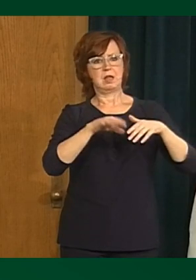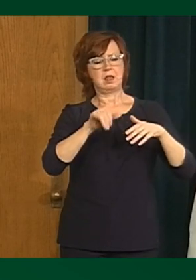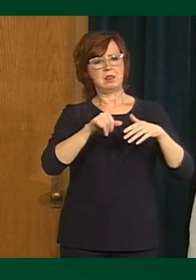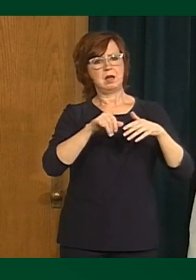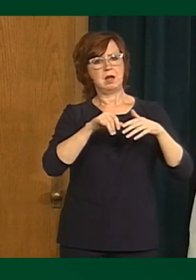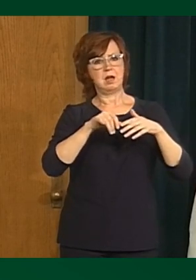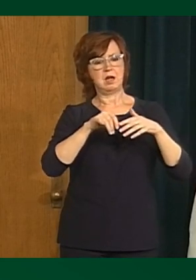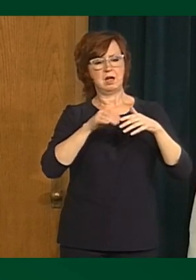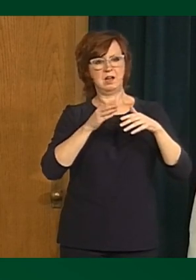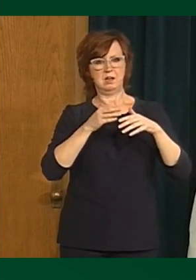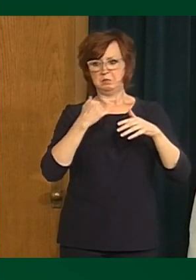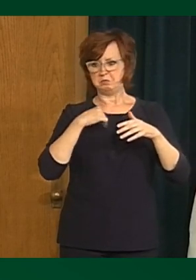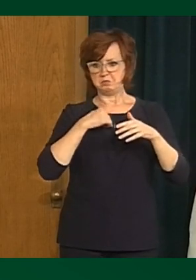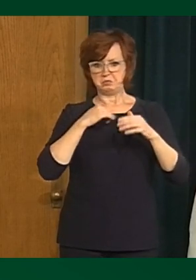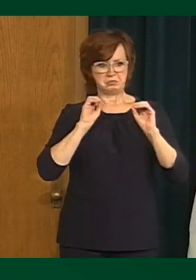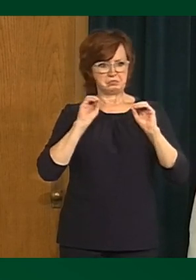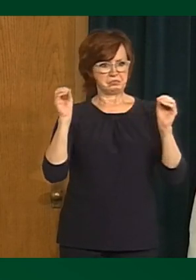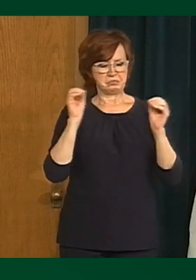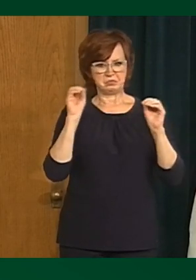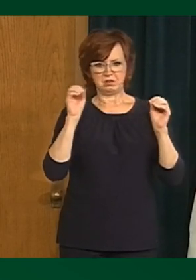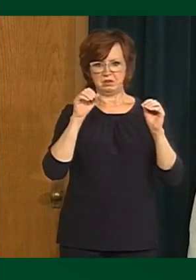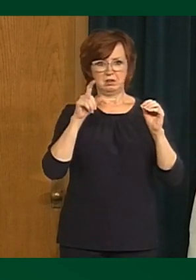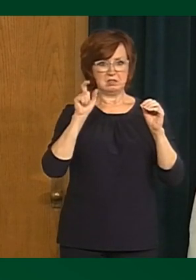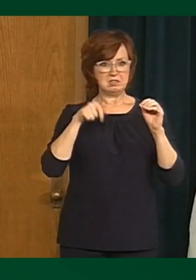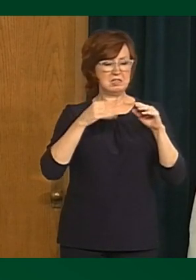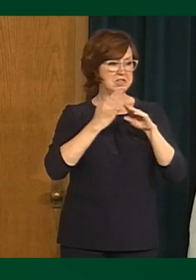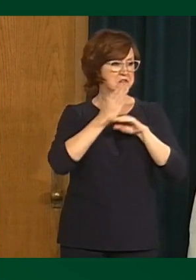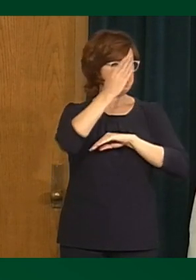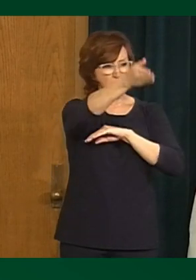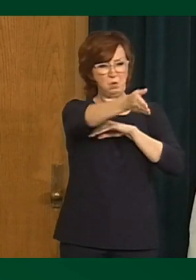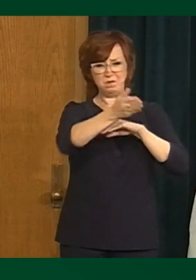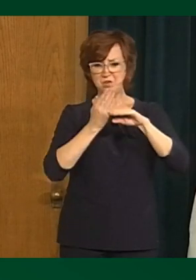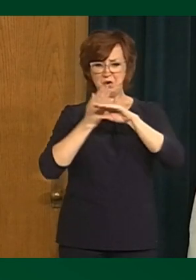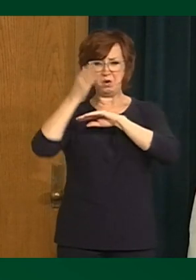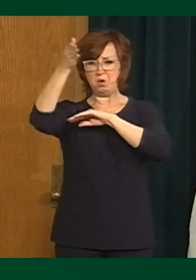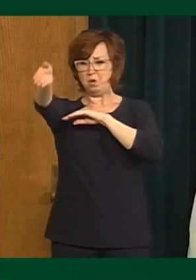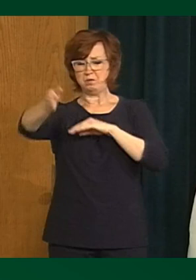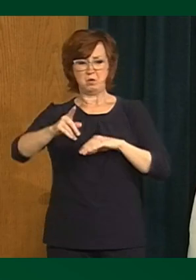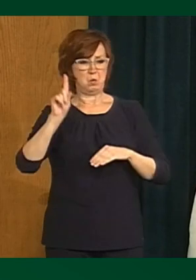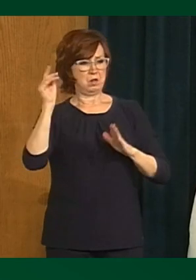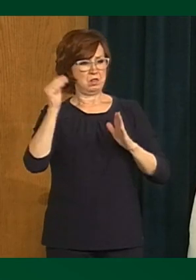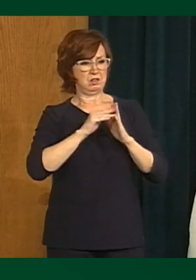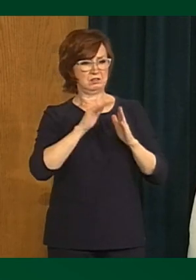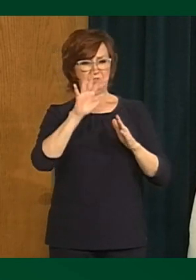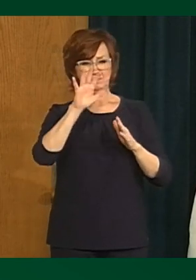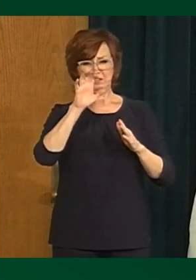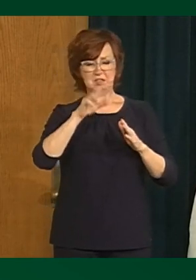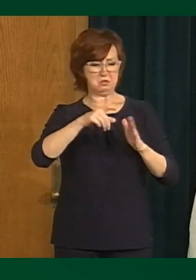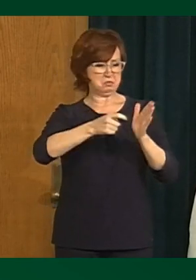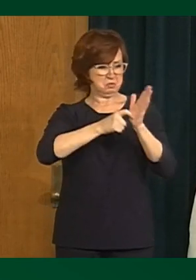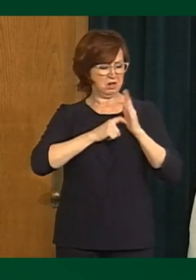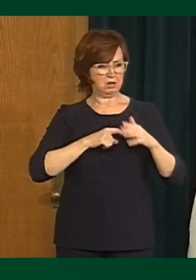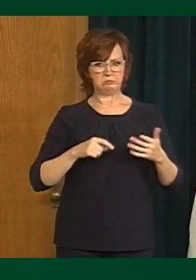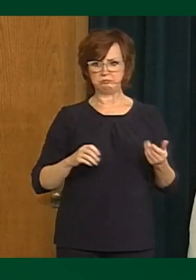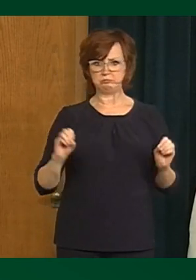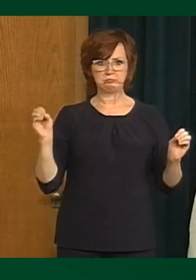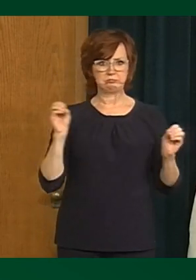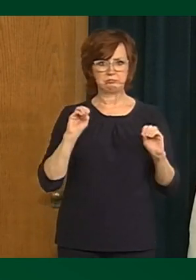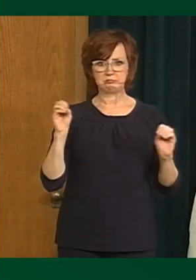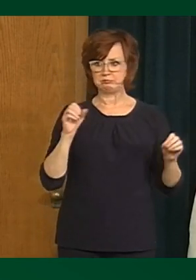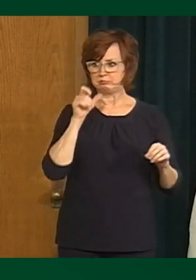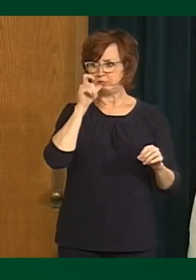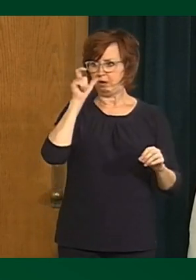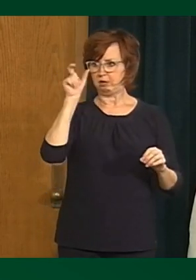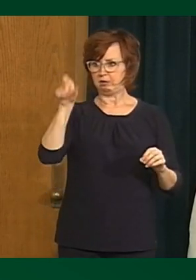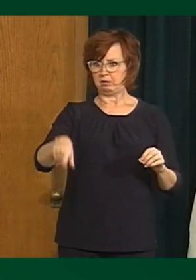we haven't had those high of numbers is as I've said, somewhat of a positive, is there just aren't people that are